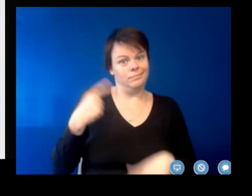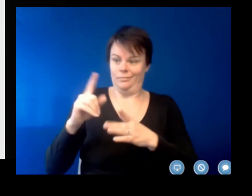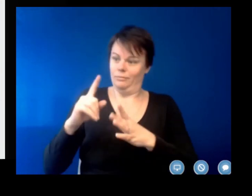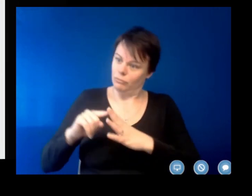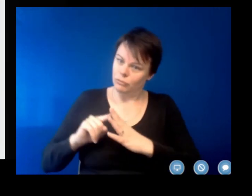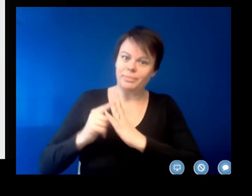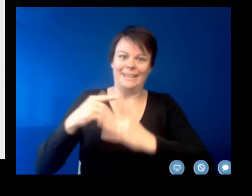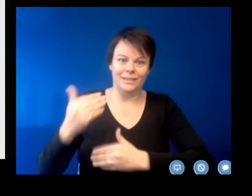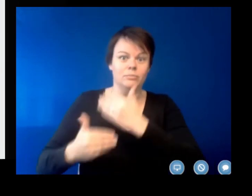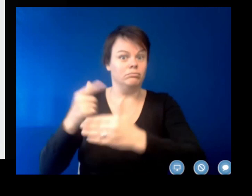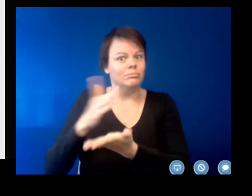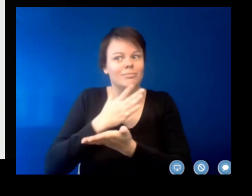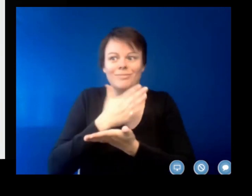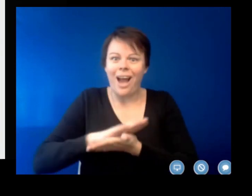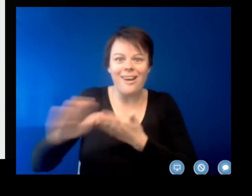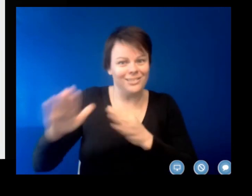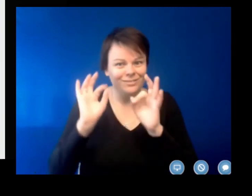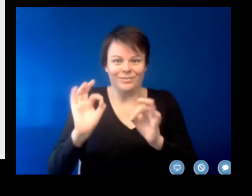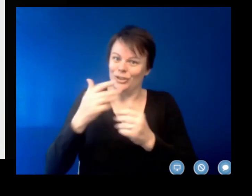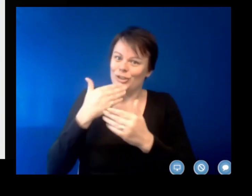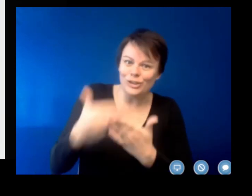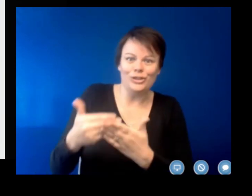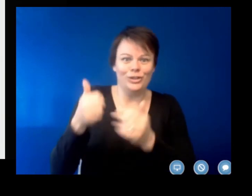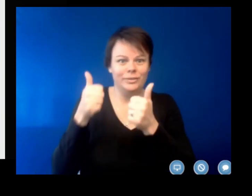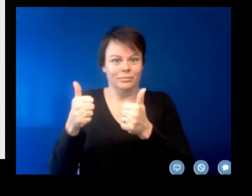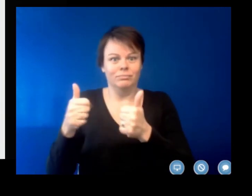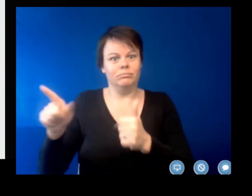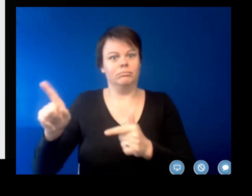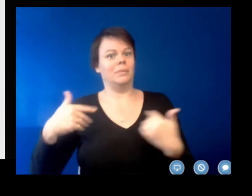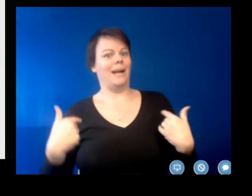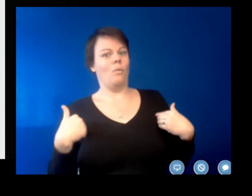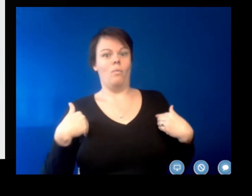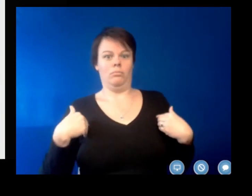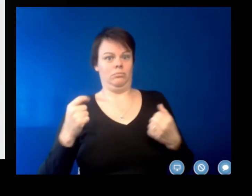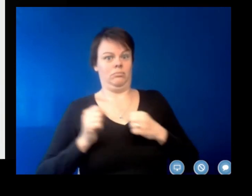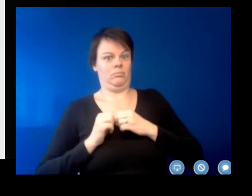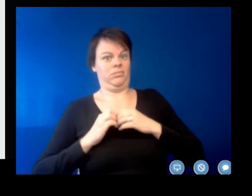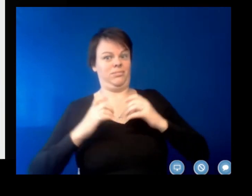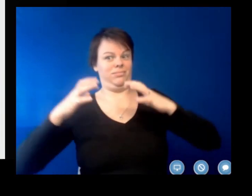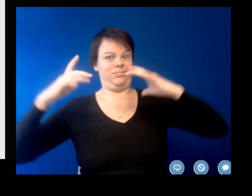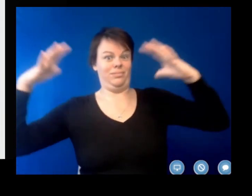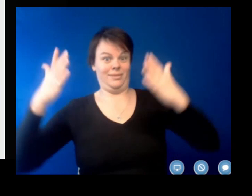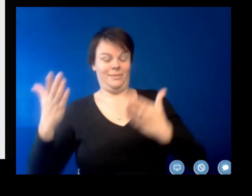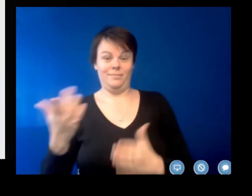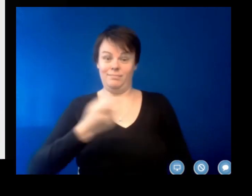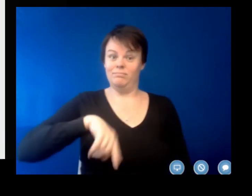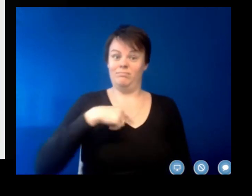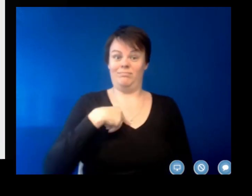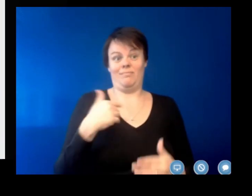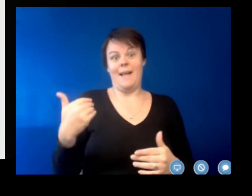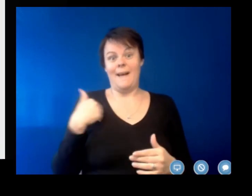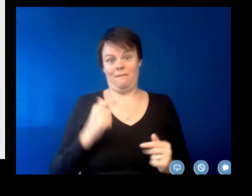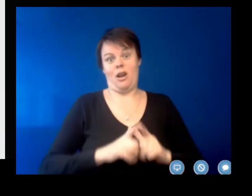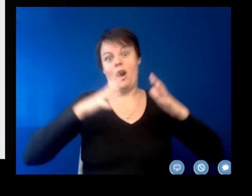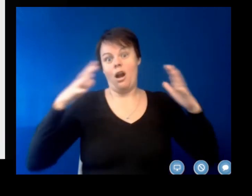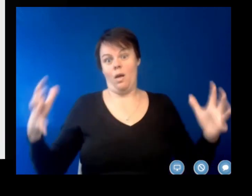of the Germans, that is different from here in Rwanda. When you go to the market here, you ask for the price of items and you earn the money you have.